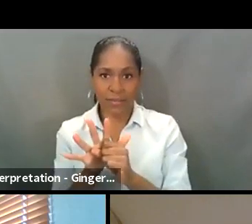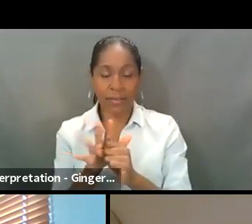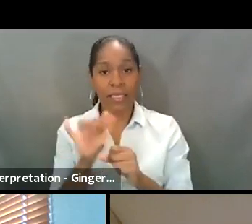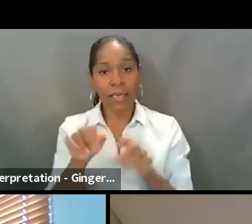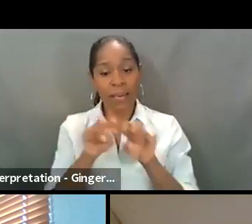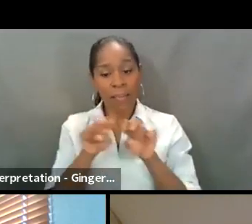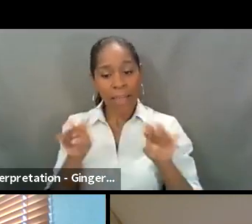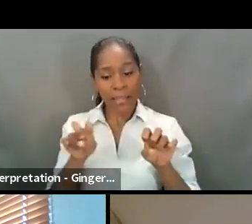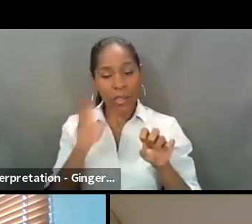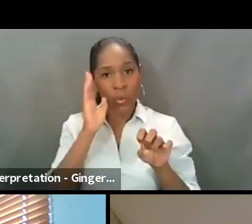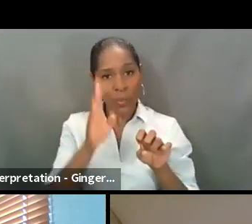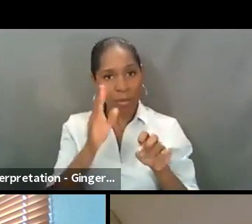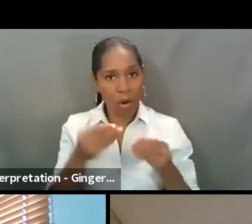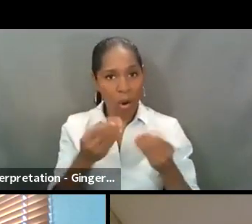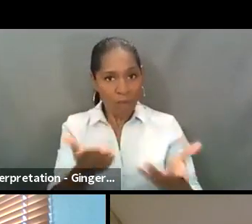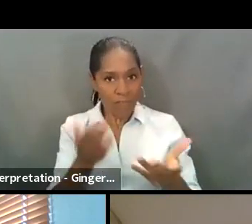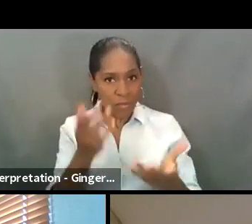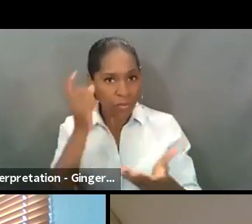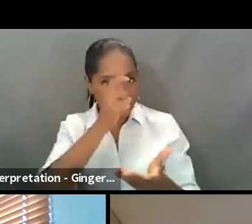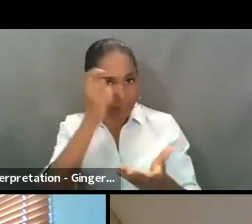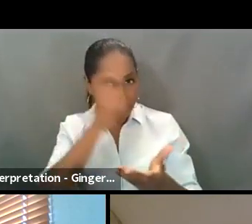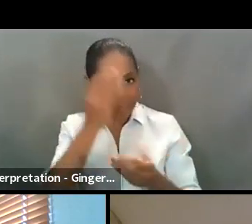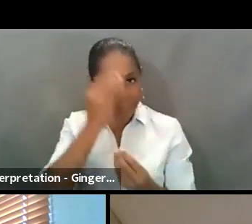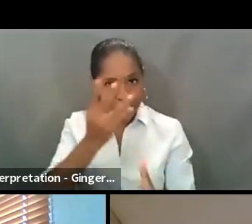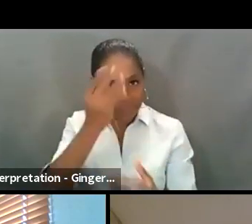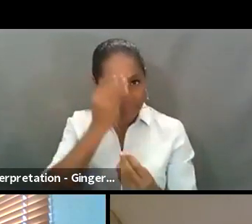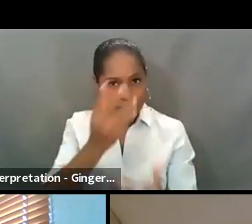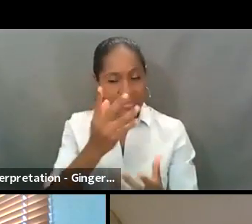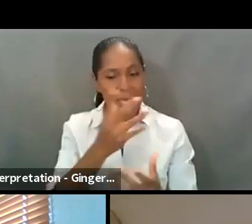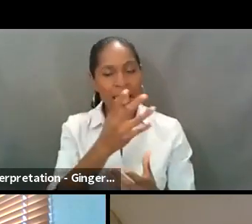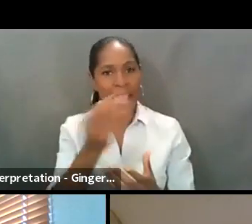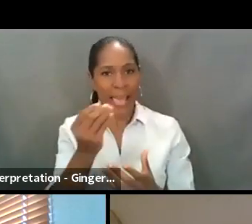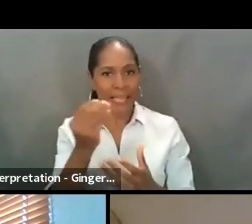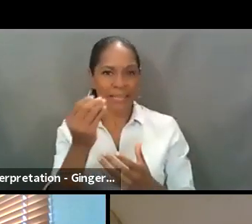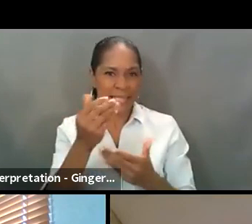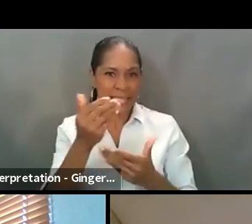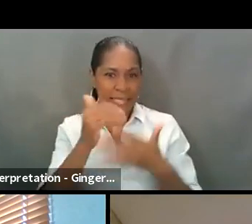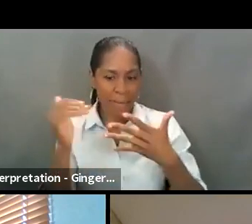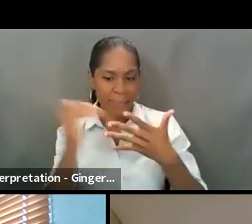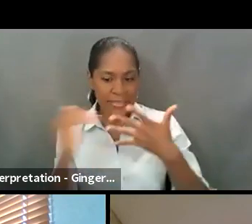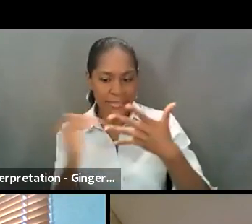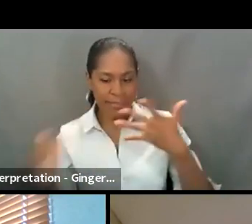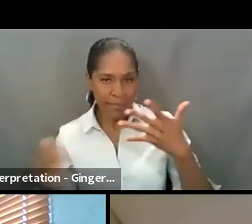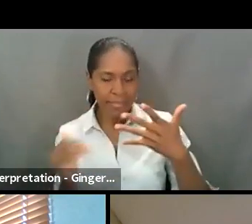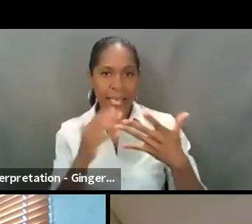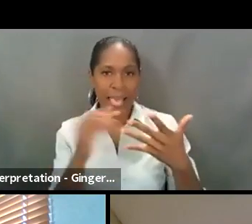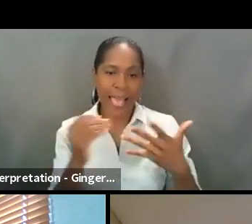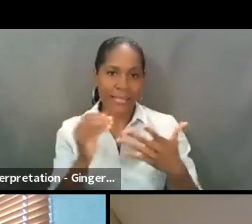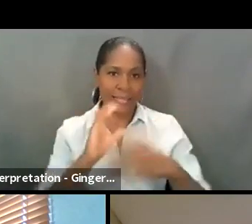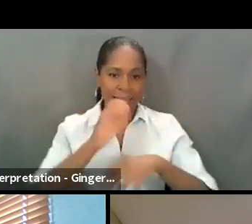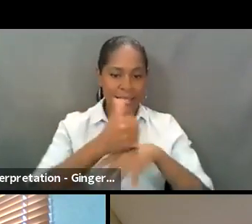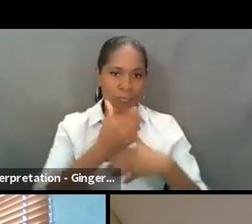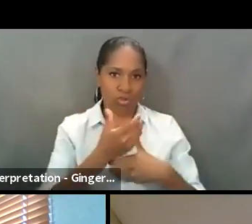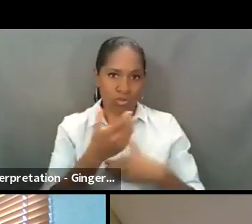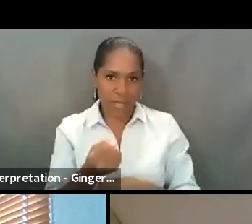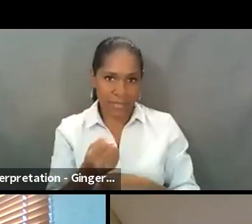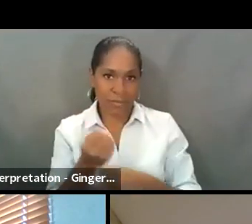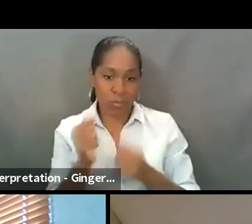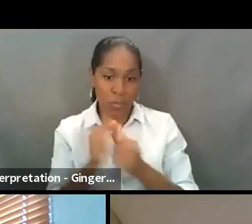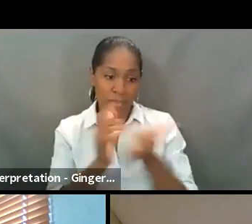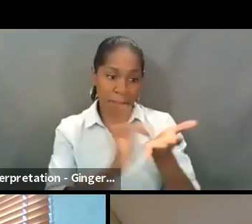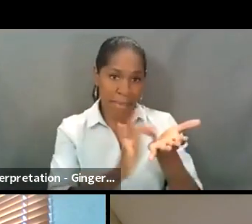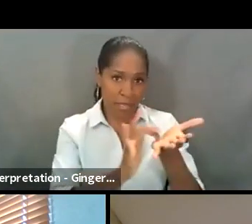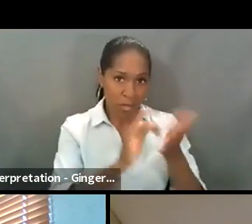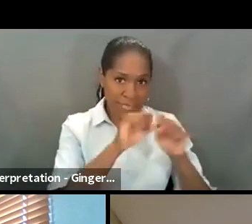action steps that are vital to creating a culture of trust between the medical system and people of color. Tonight, in our second